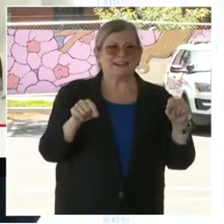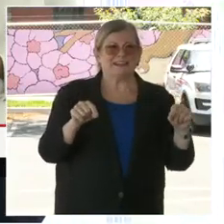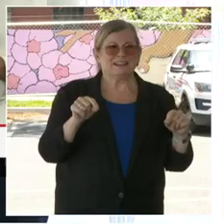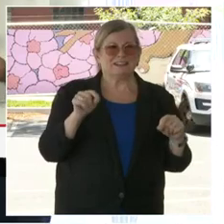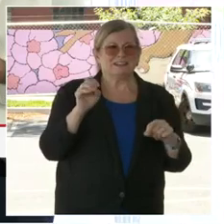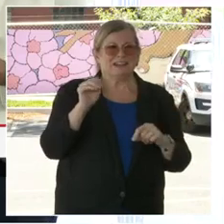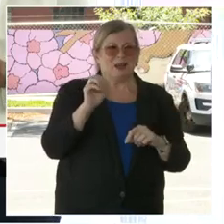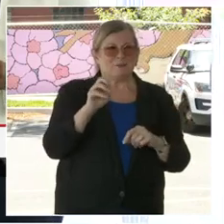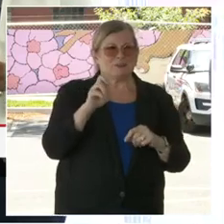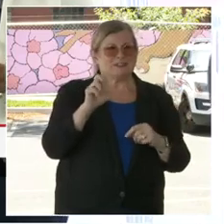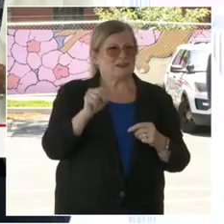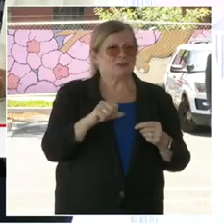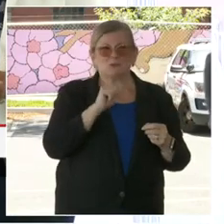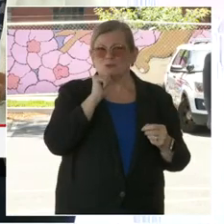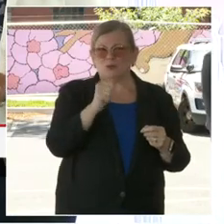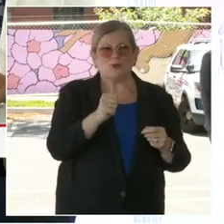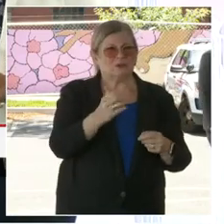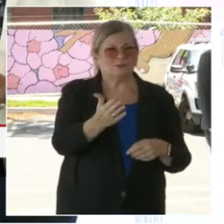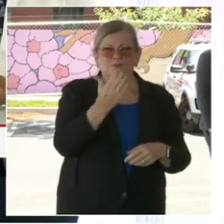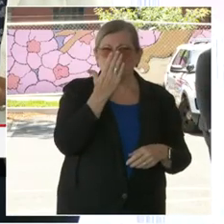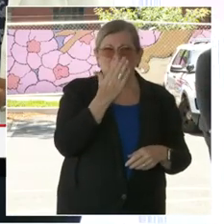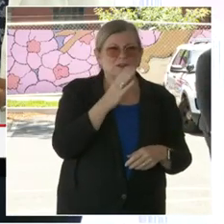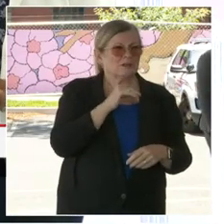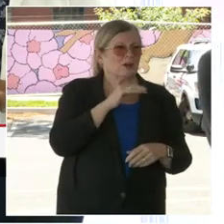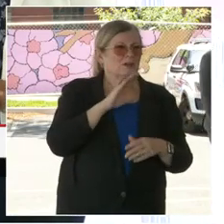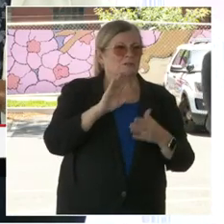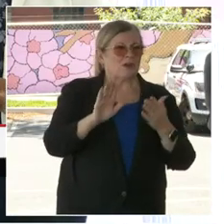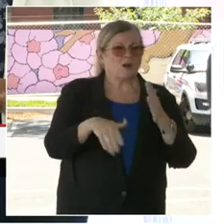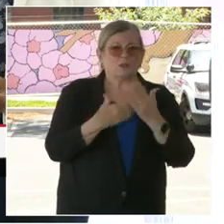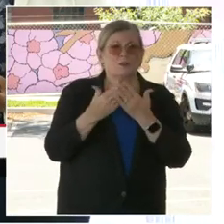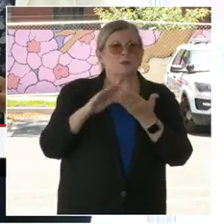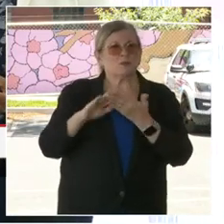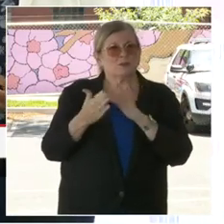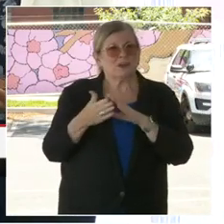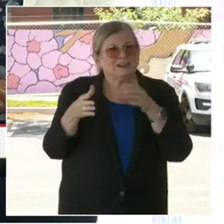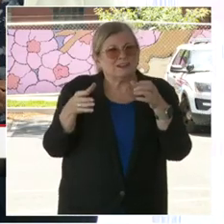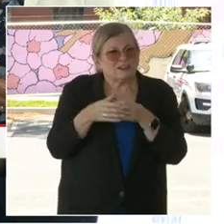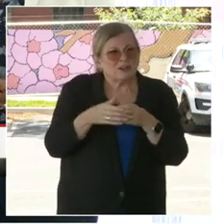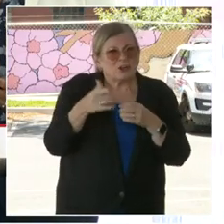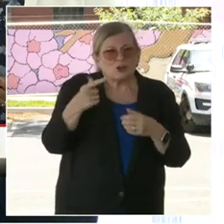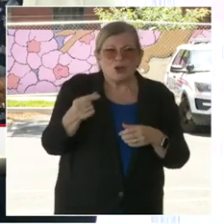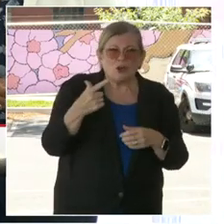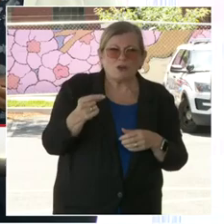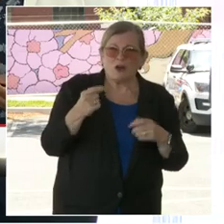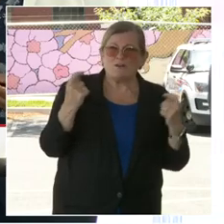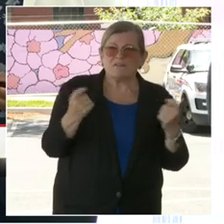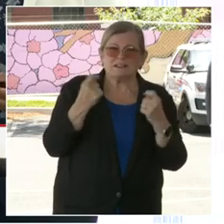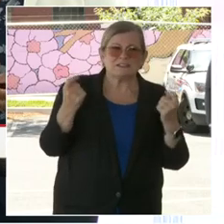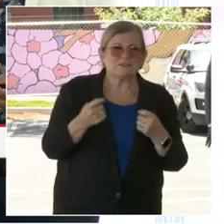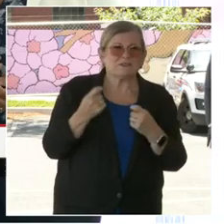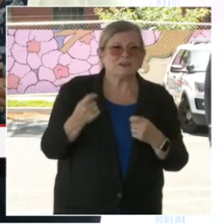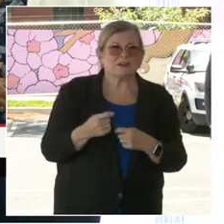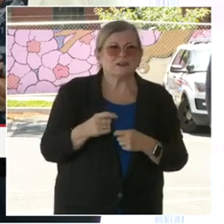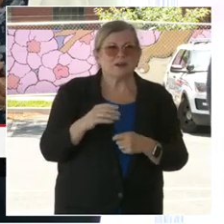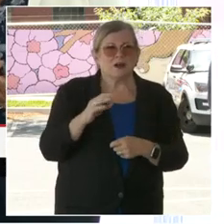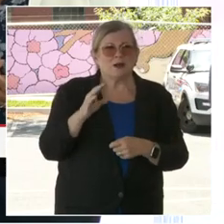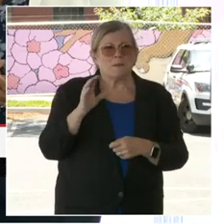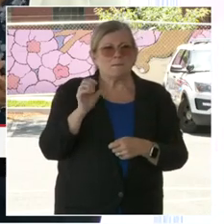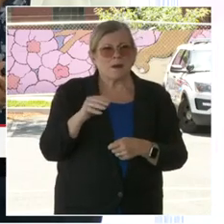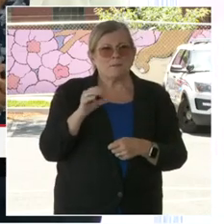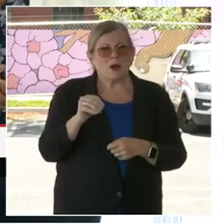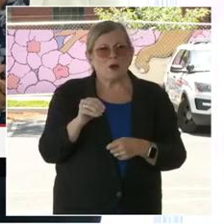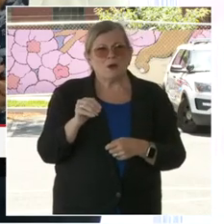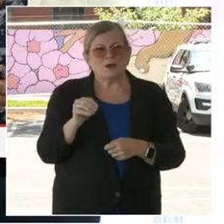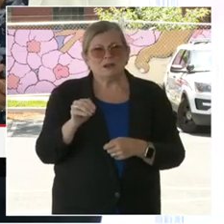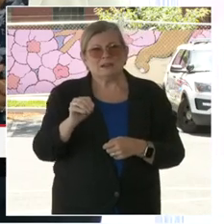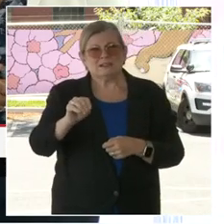DC, for a community go-go festival, Mambo versus Gumbo. It'll be here on the site from 5 to 8:30